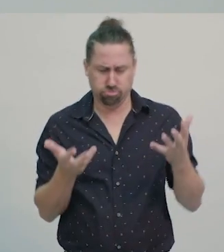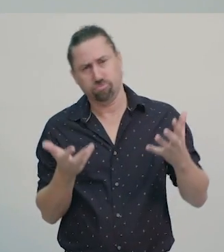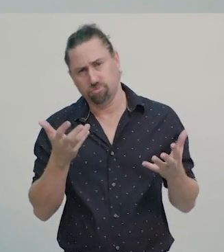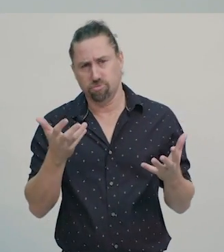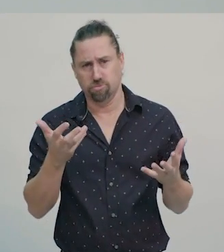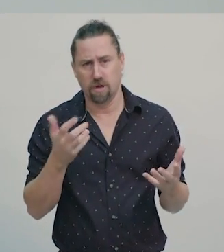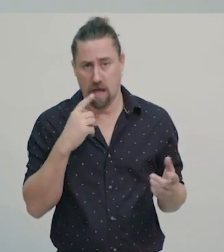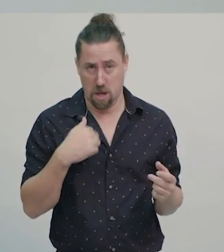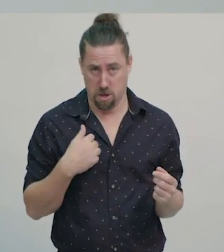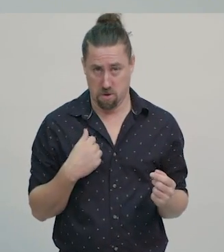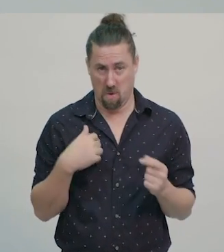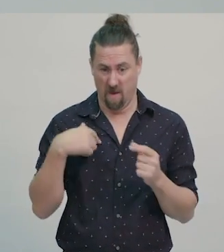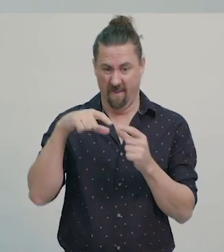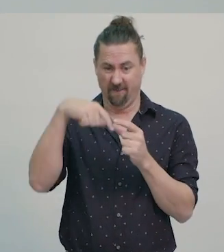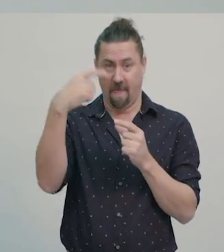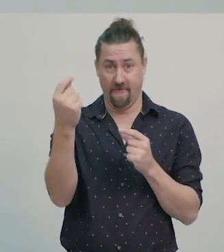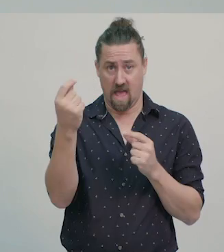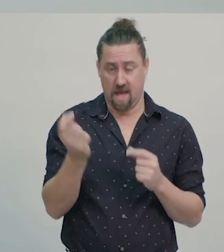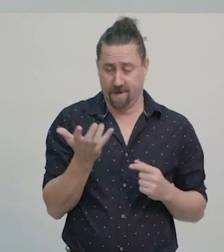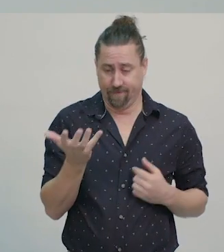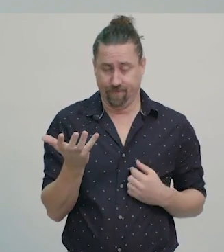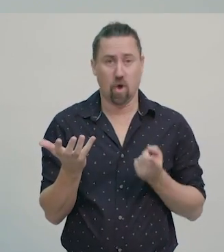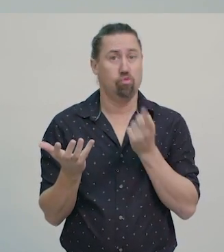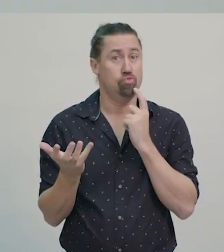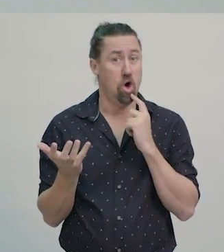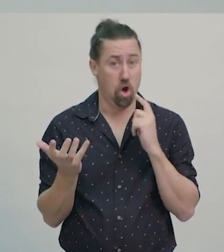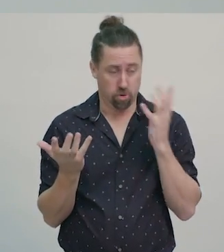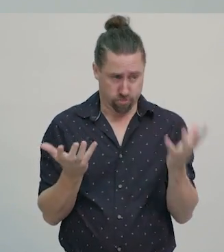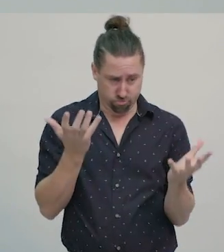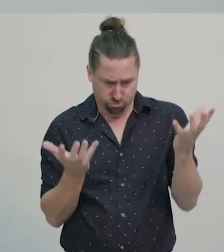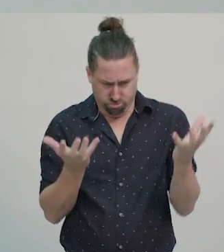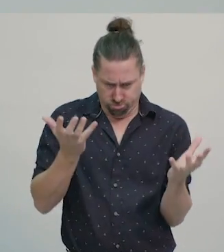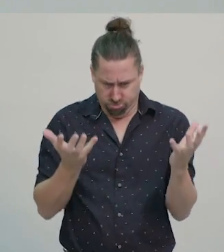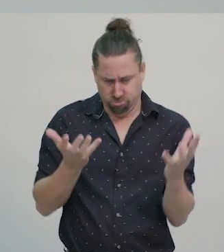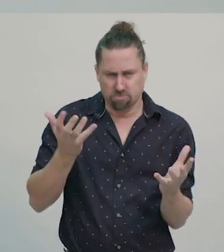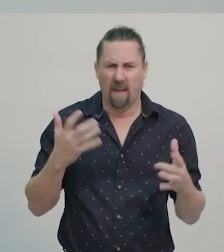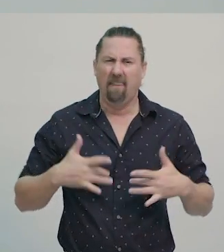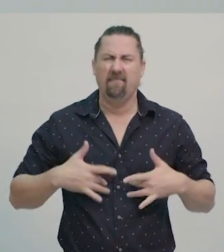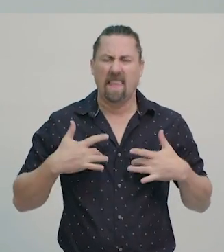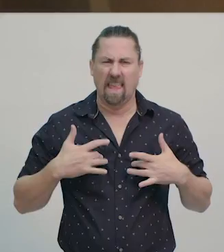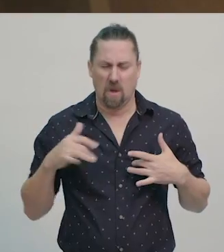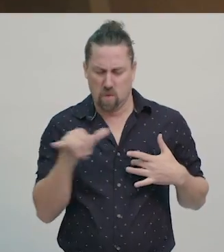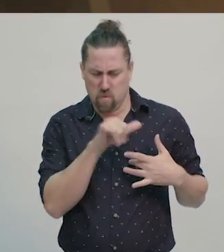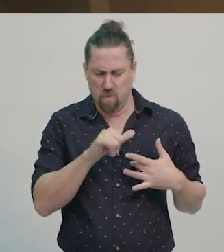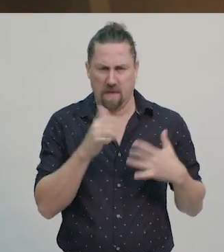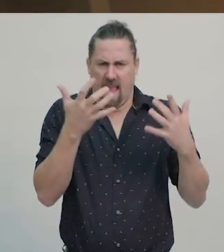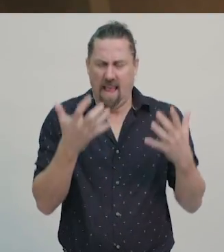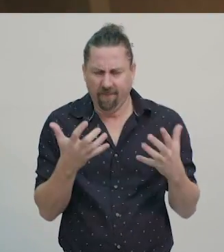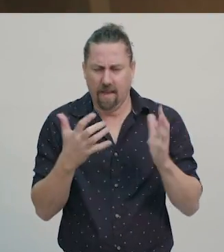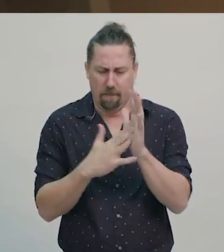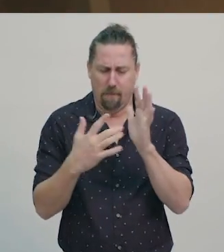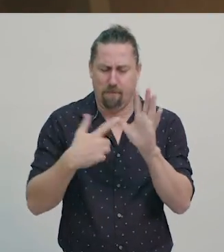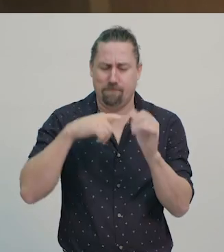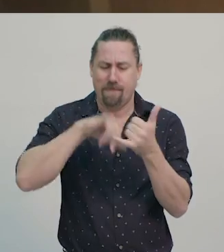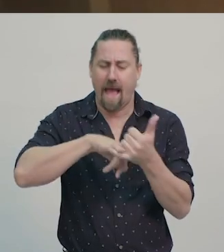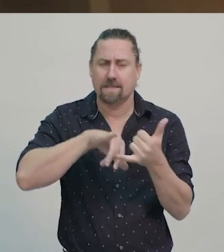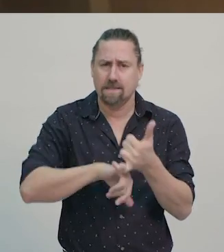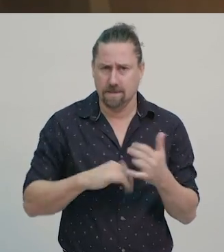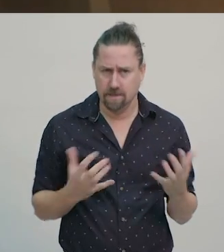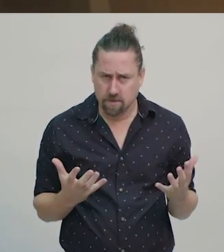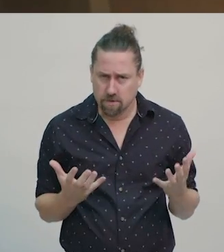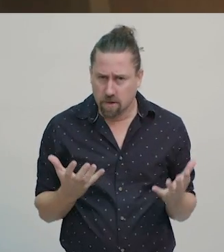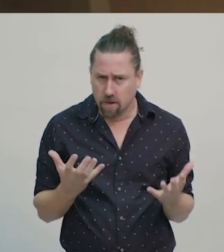Yes, the green car is longer. Let's talk about mass now. Remember, the attribute of mass